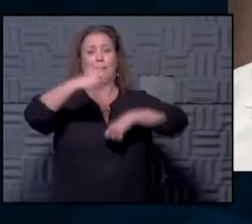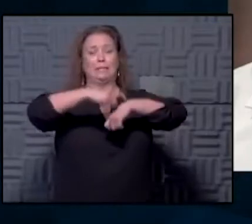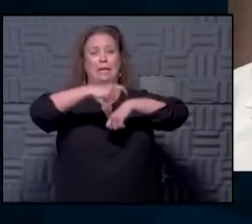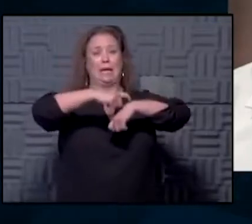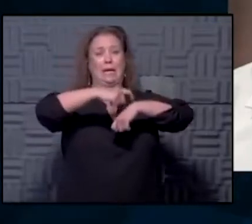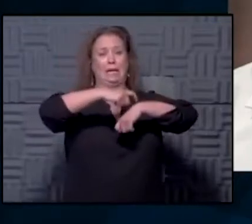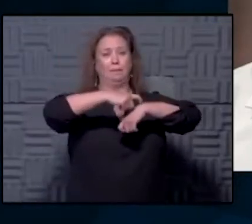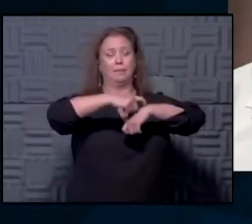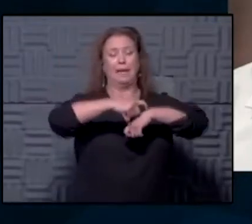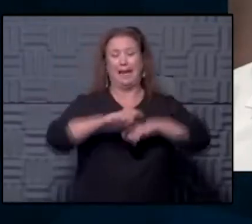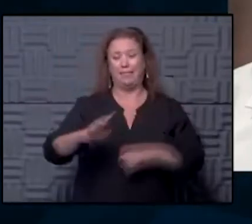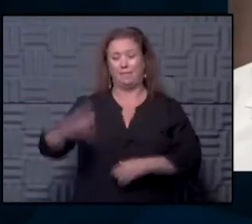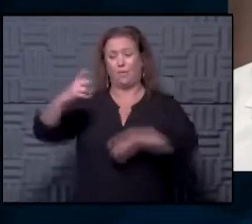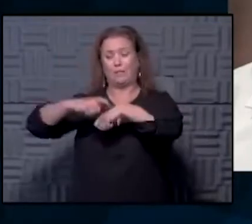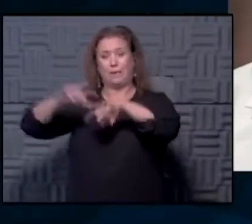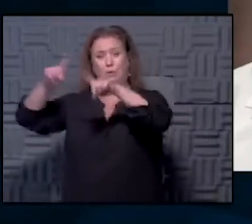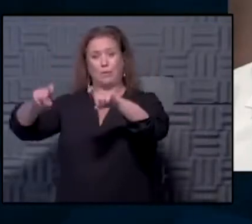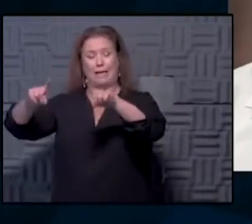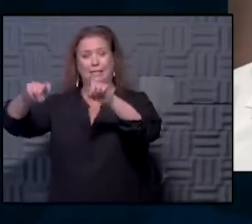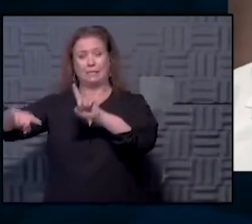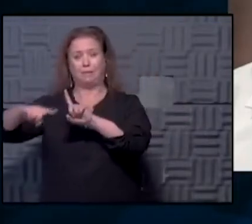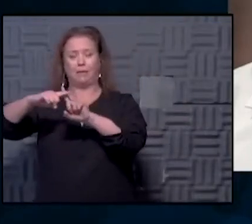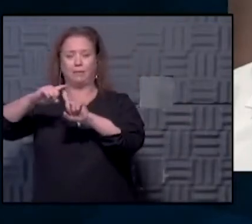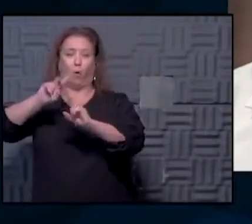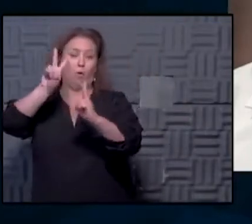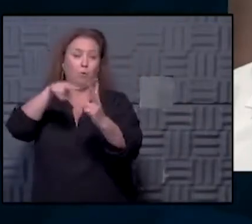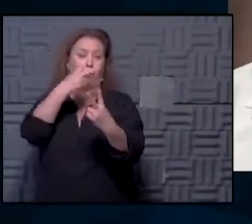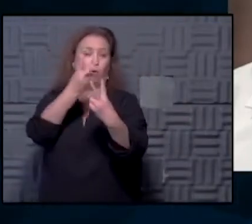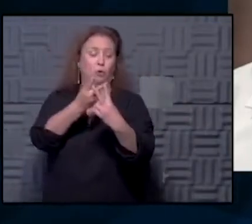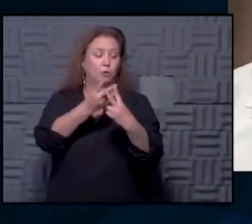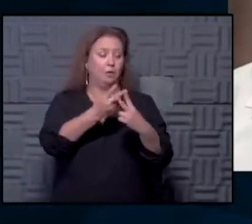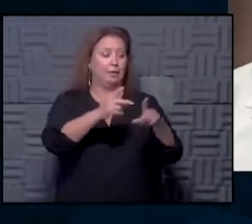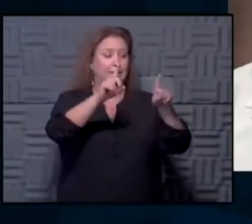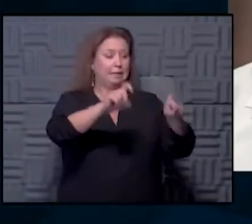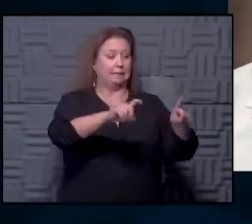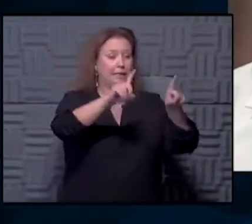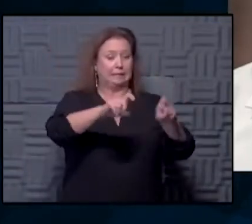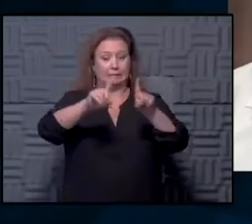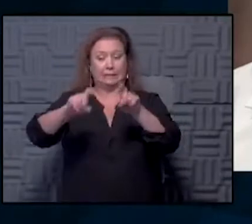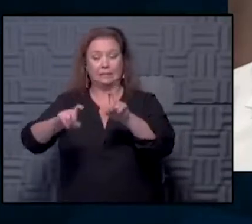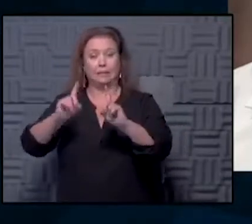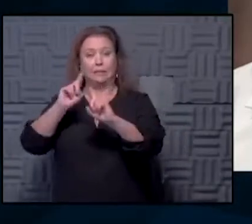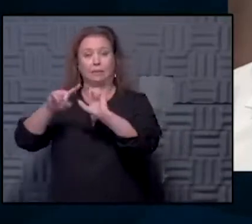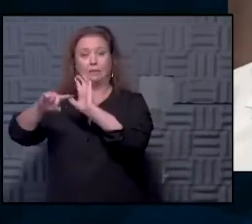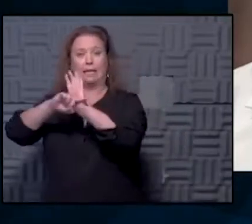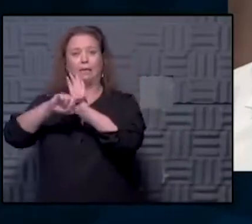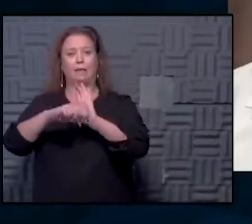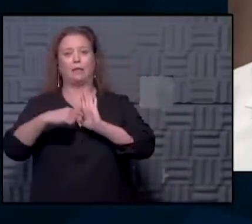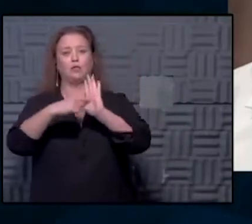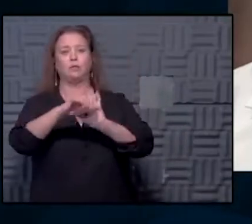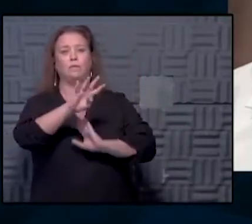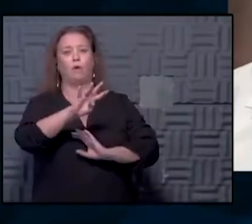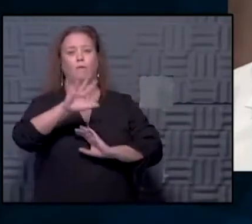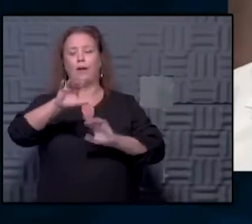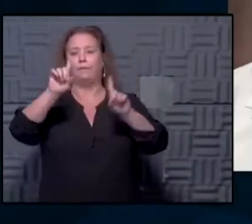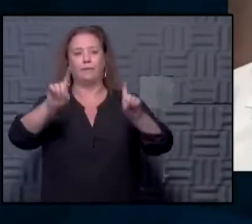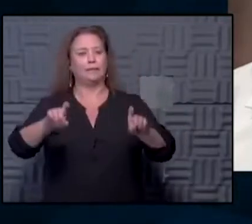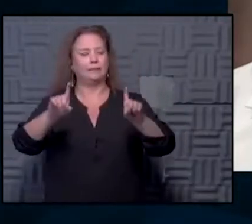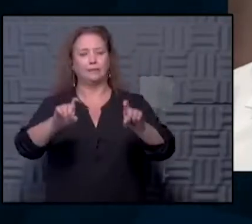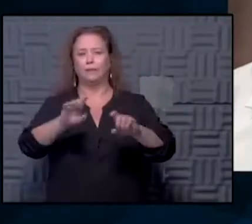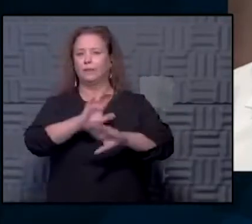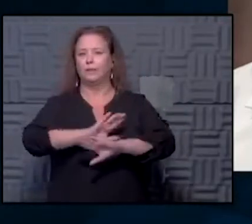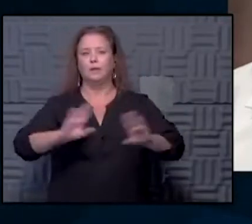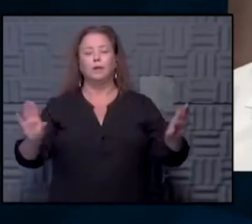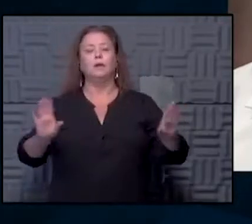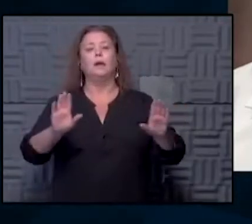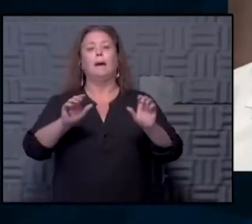you get a positive, or the other way around, test them 3 times until they're negative, that represents 4 or 5 tests. We do not do that way. We do